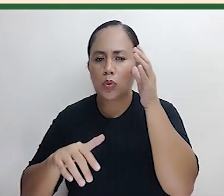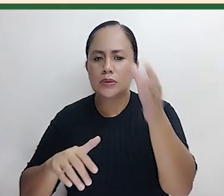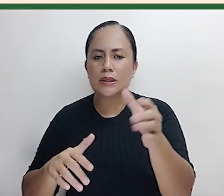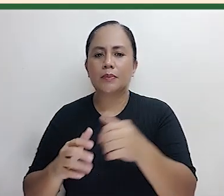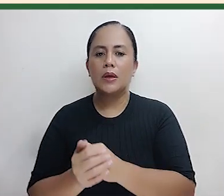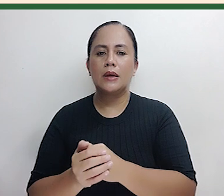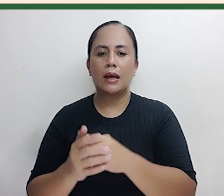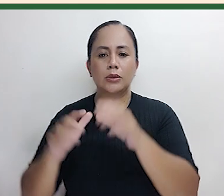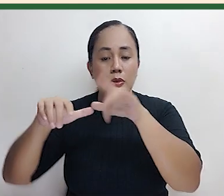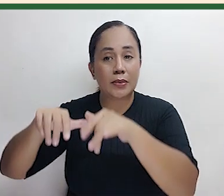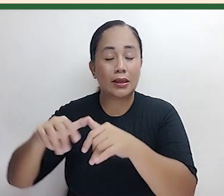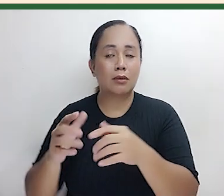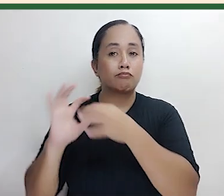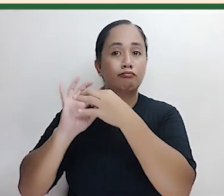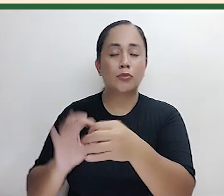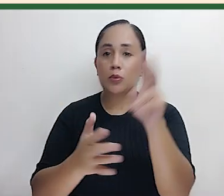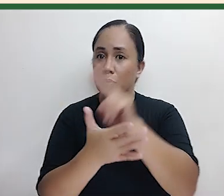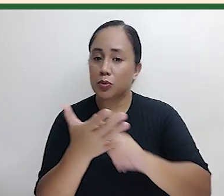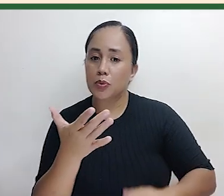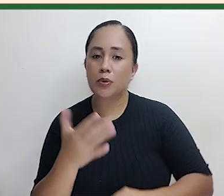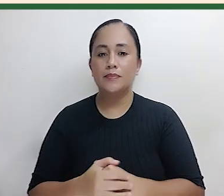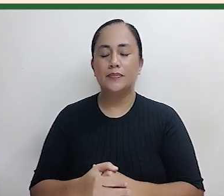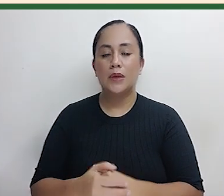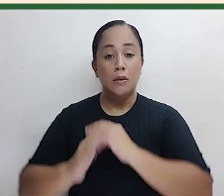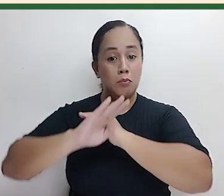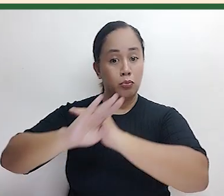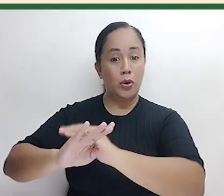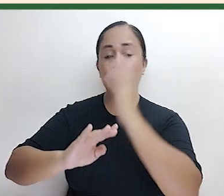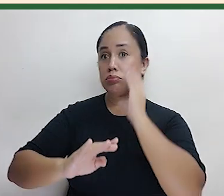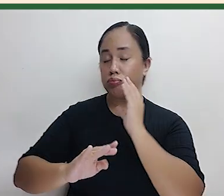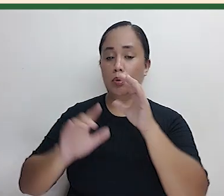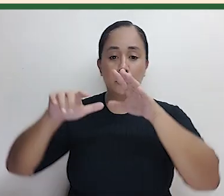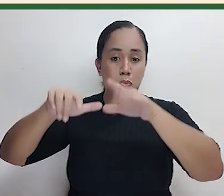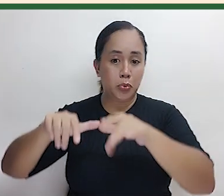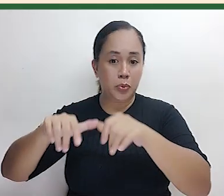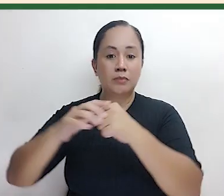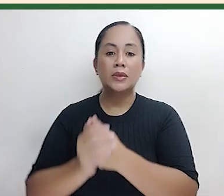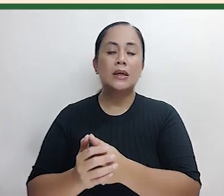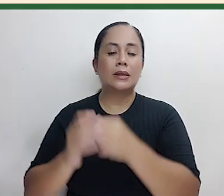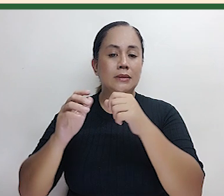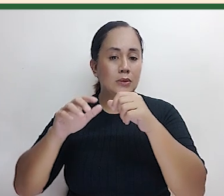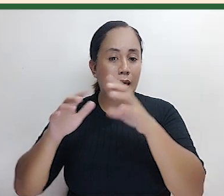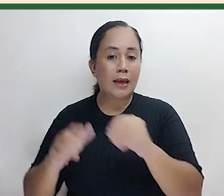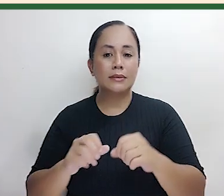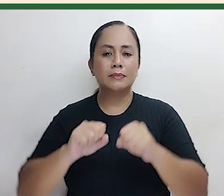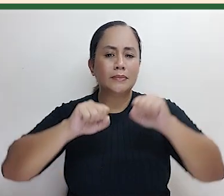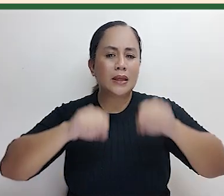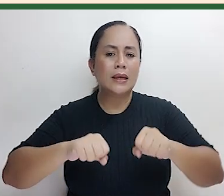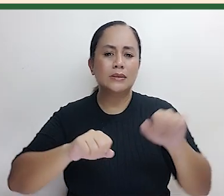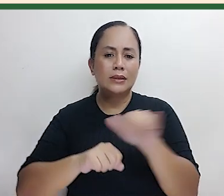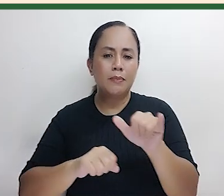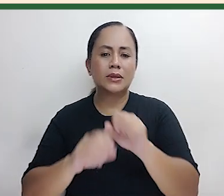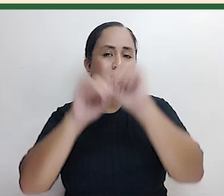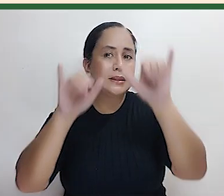the concept of disability according to UNCRPD, the barriers faced by persons with disabilities,